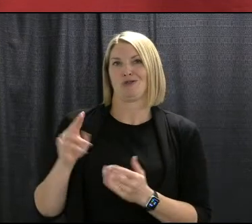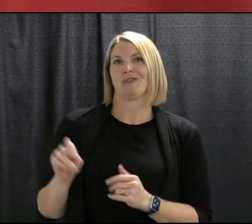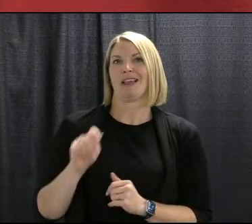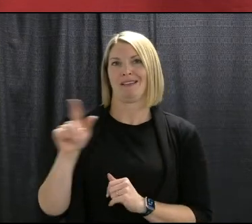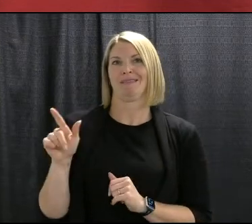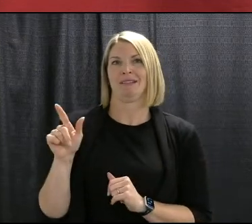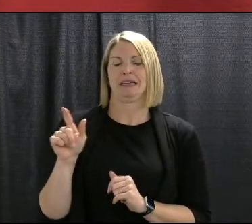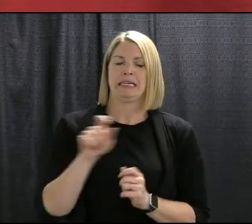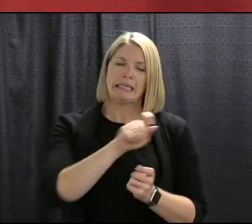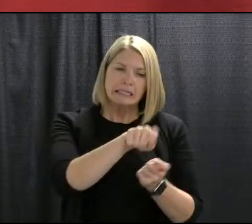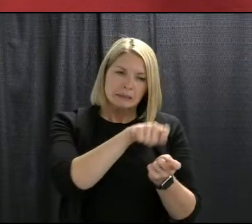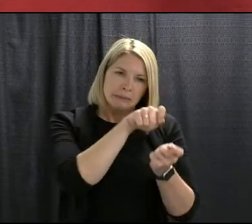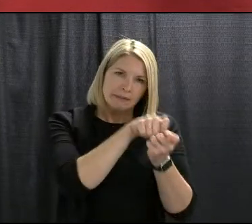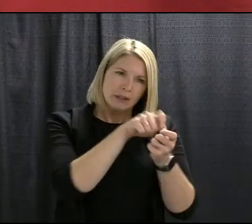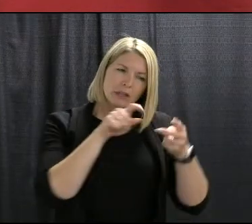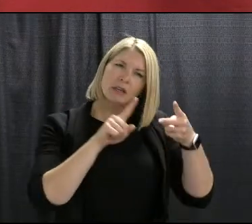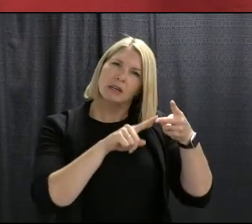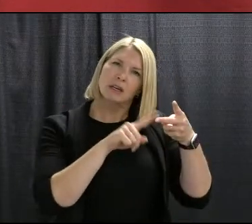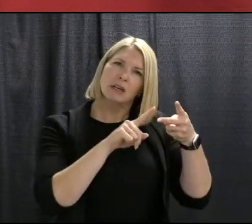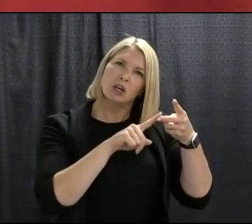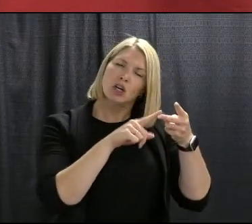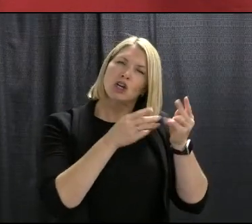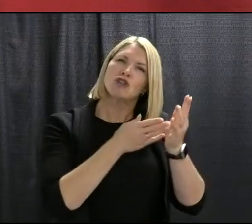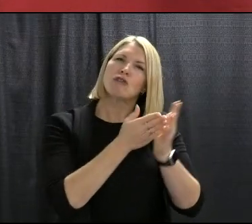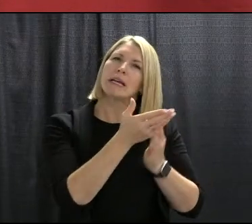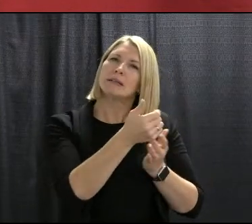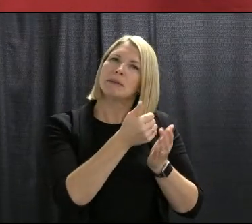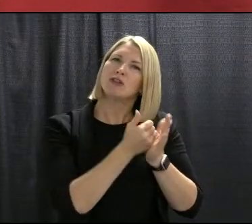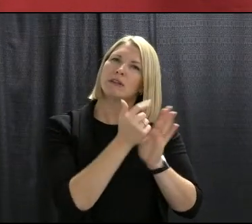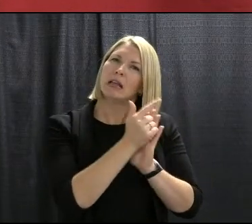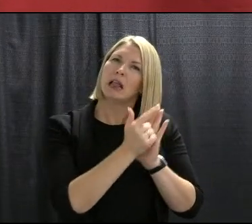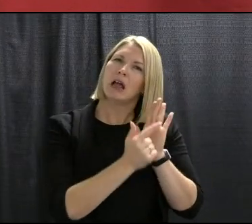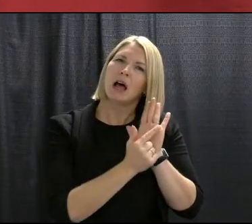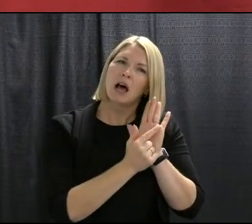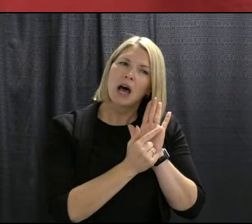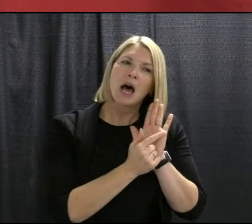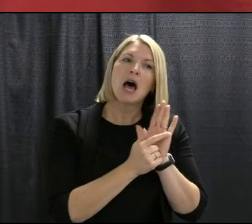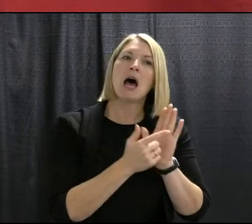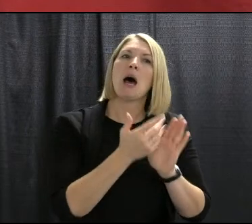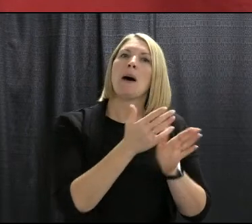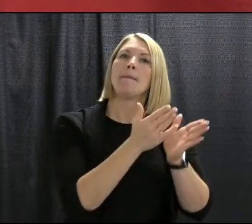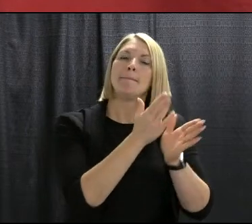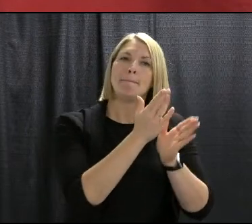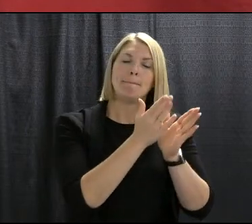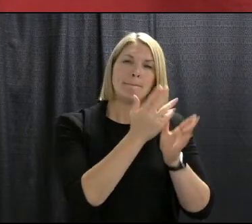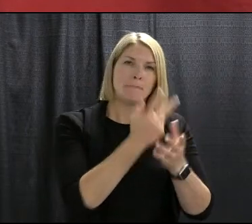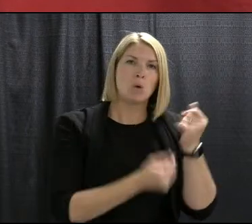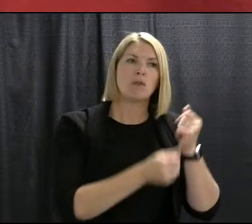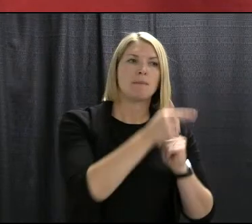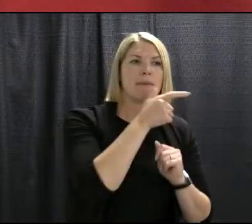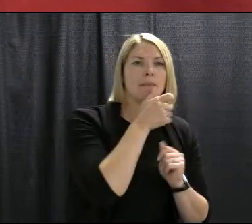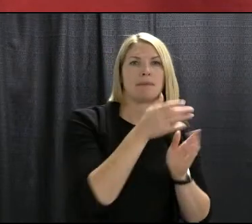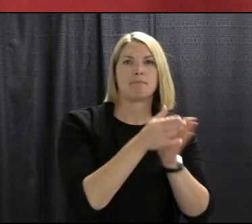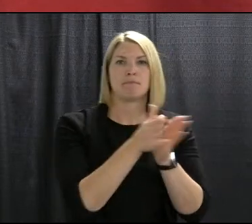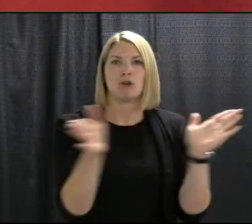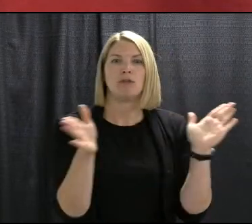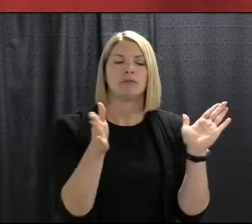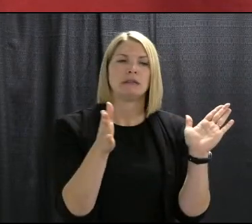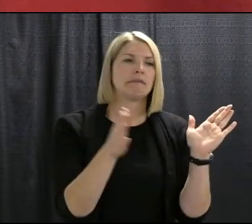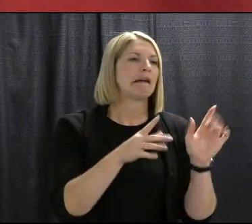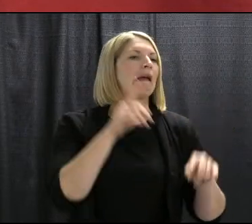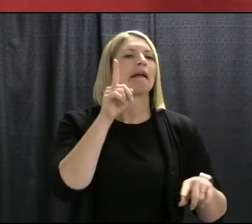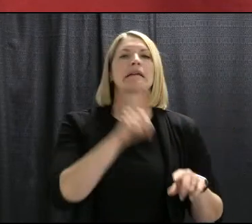specifically, both the public and private sectors will be required to not request past employment pay history from